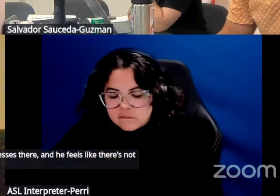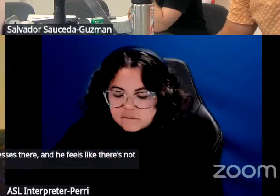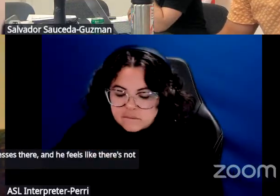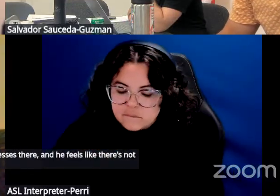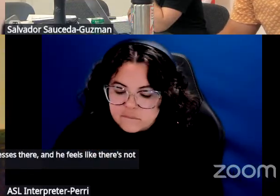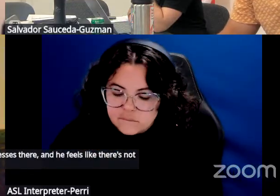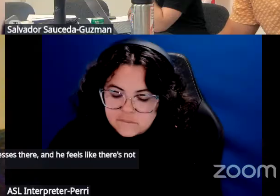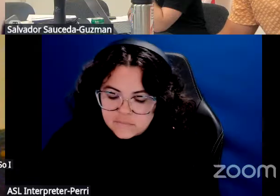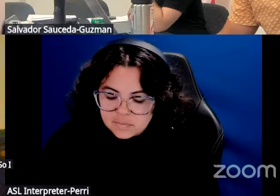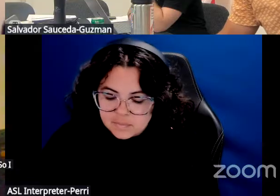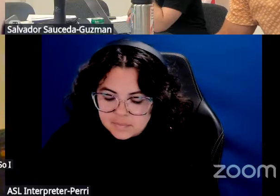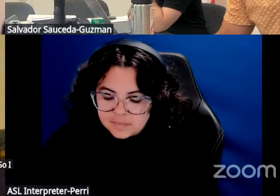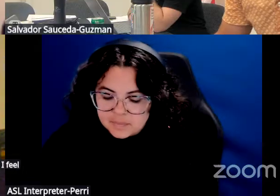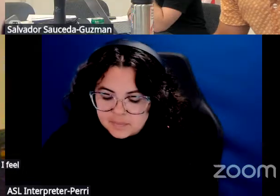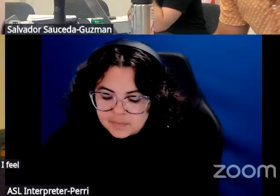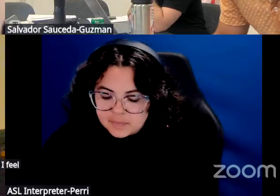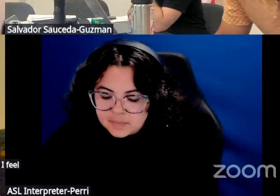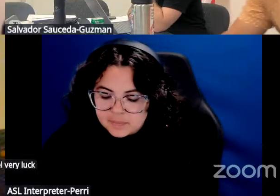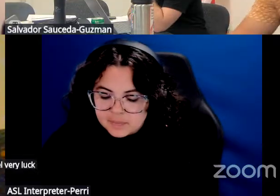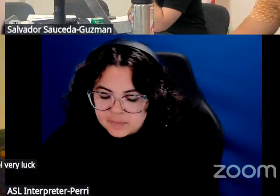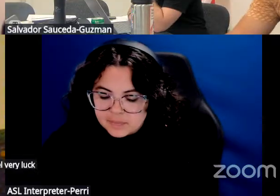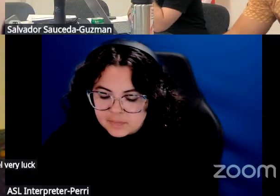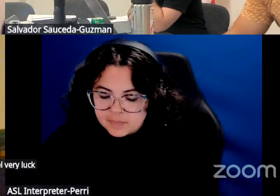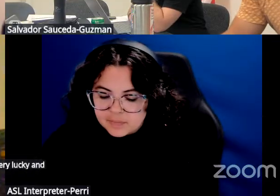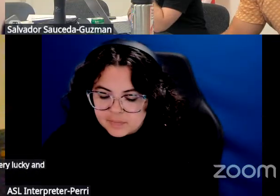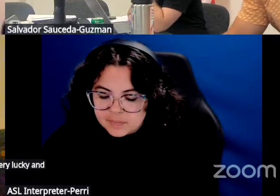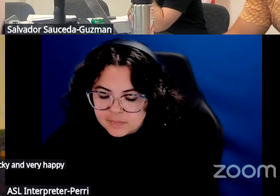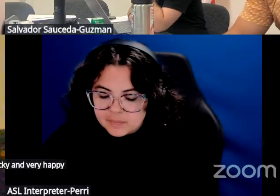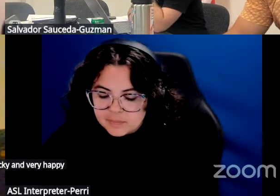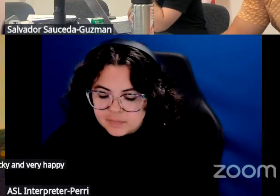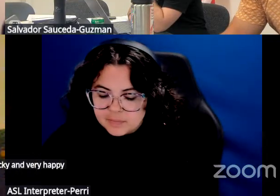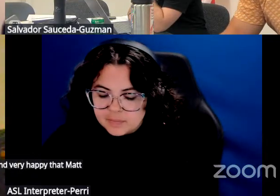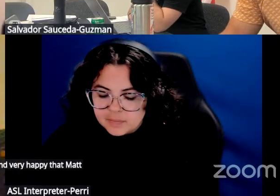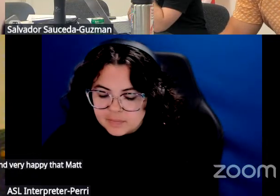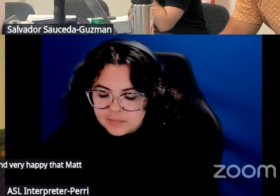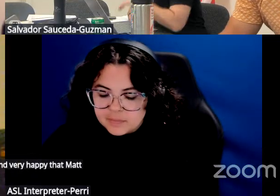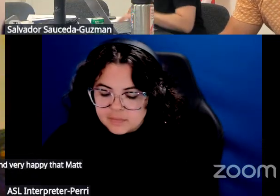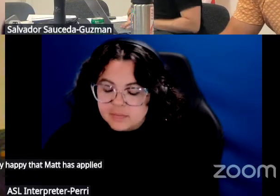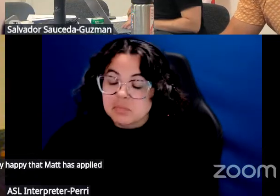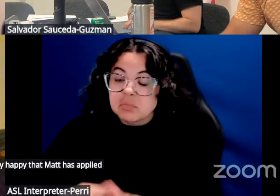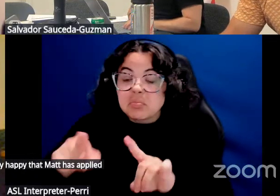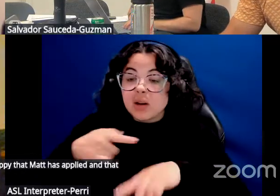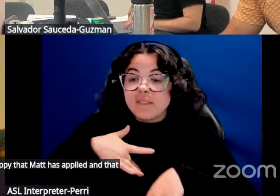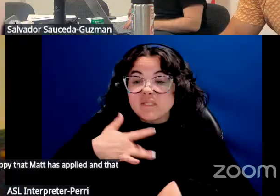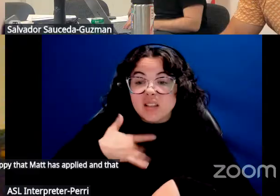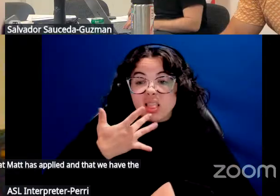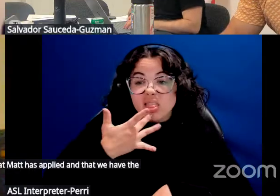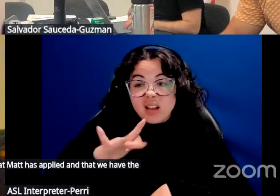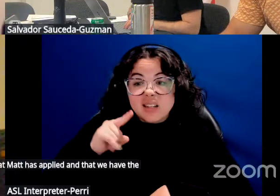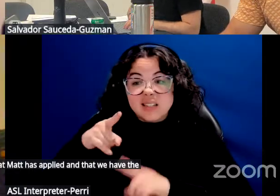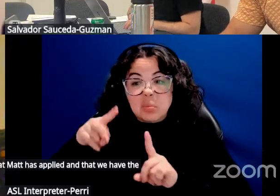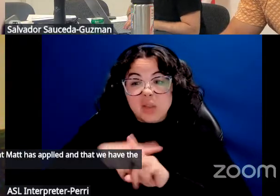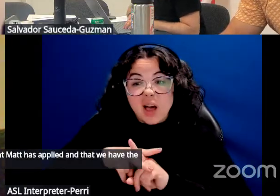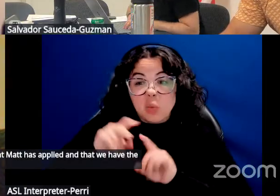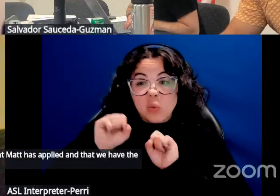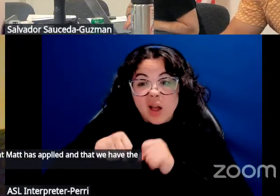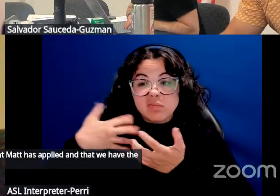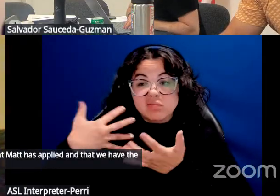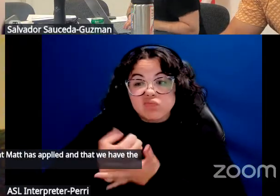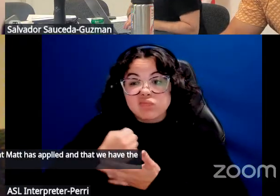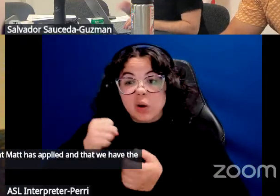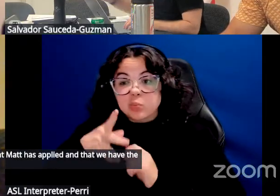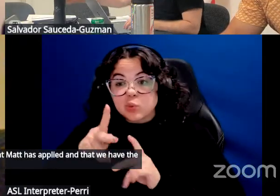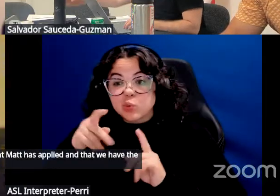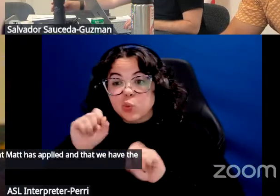I feel very lucky and very happy that Matt has applied and that we have the chance to work with him. I